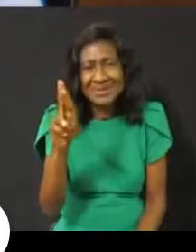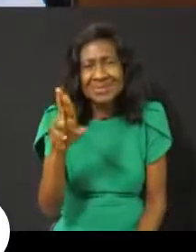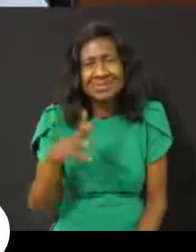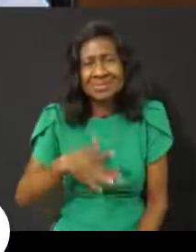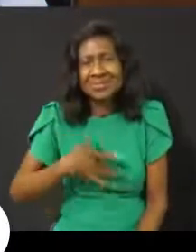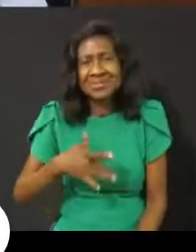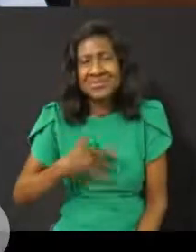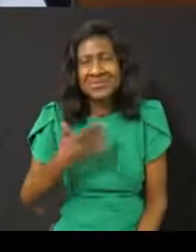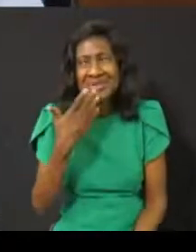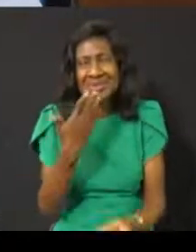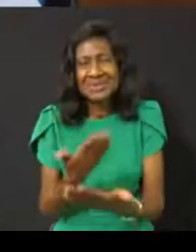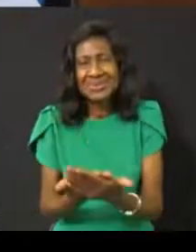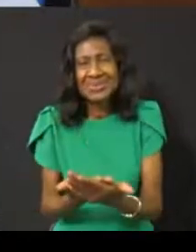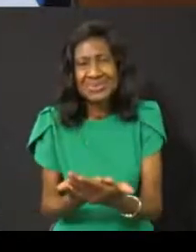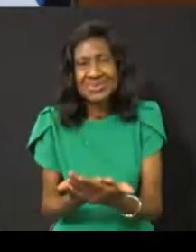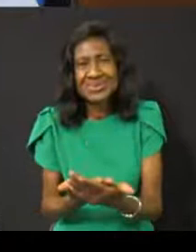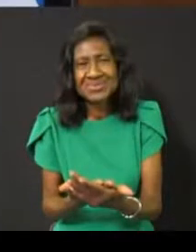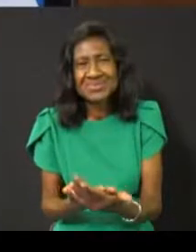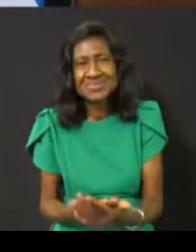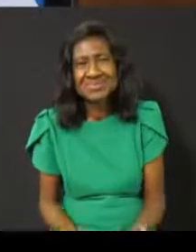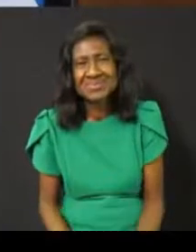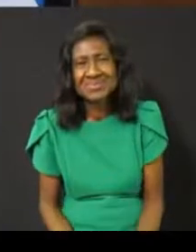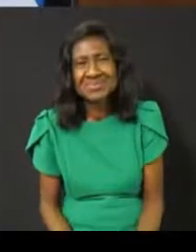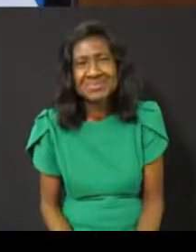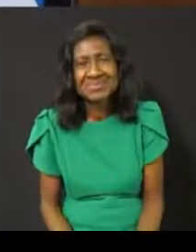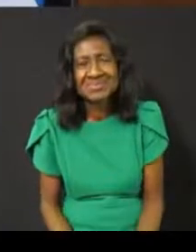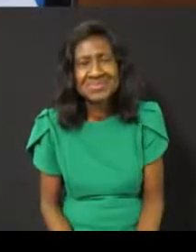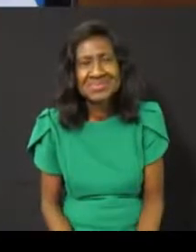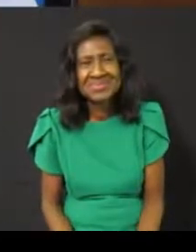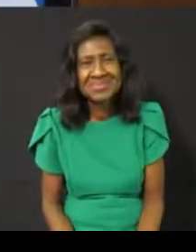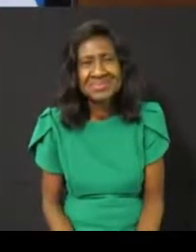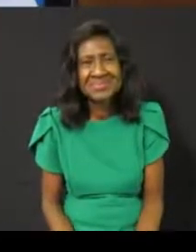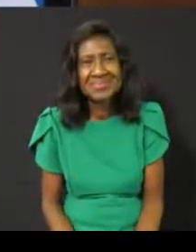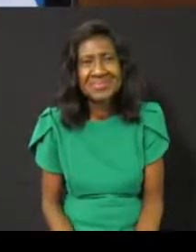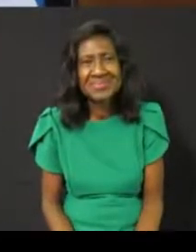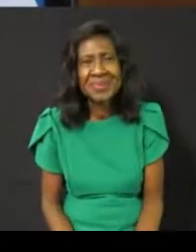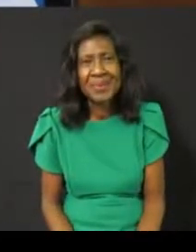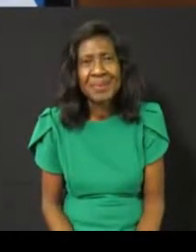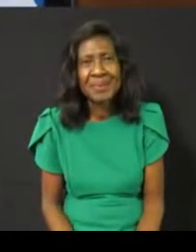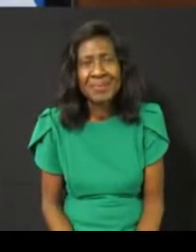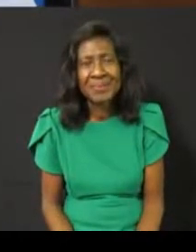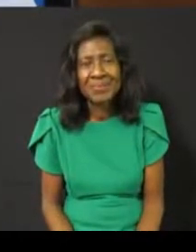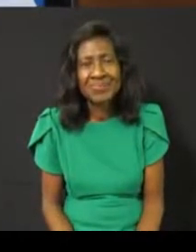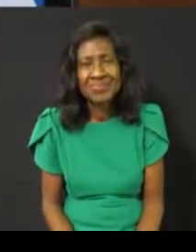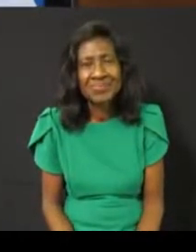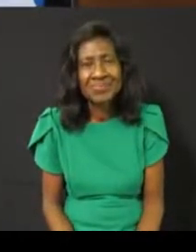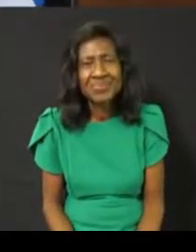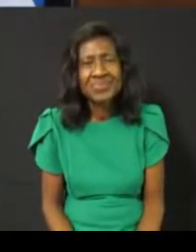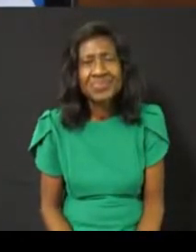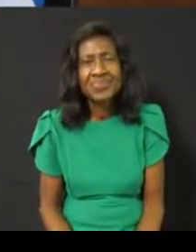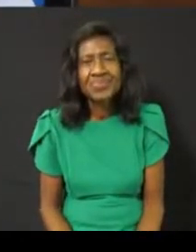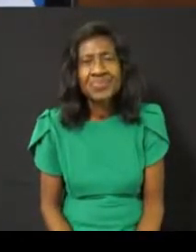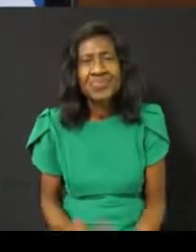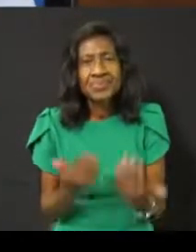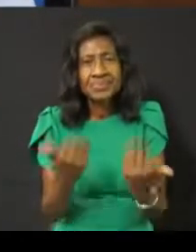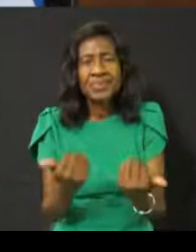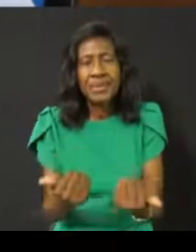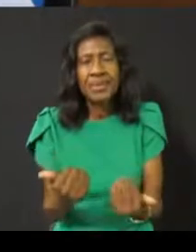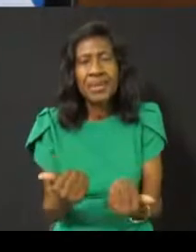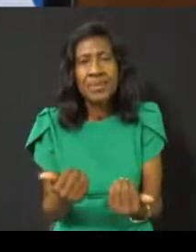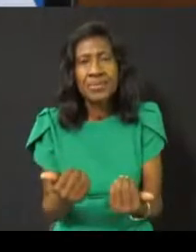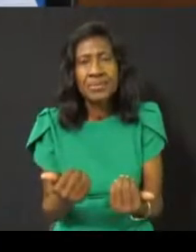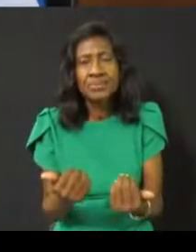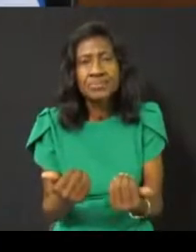got your shot as well. So just gives a little bit more confidence. But thank you very much. So we're going to turn